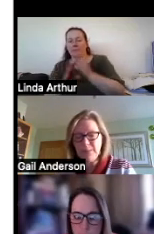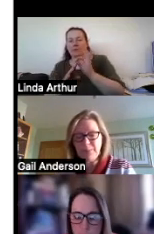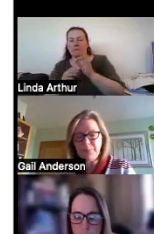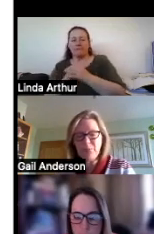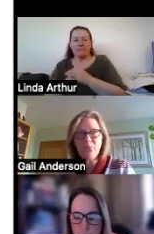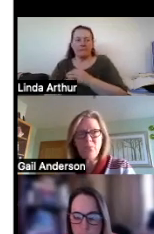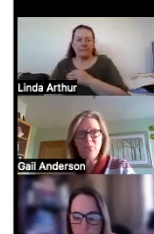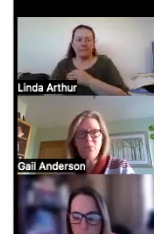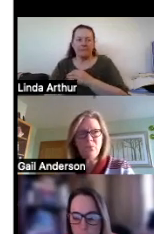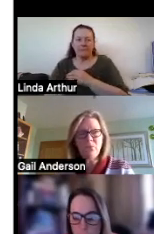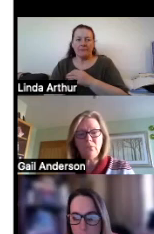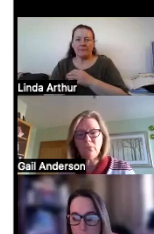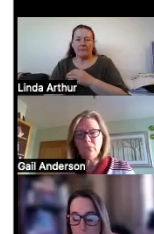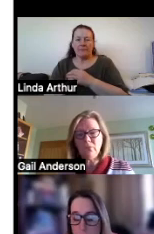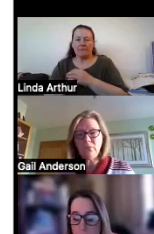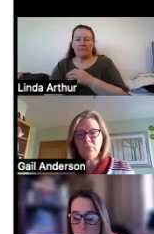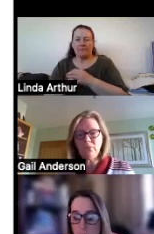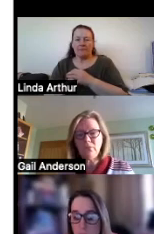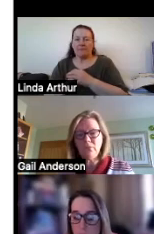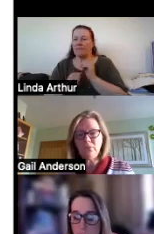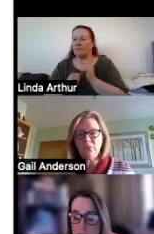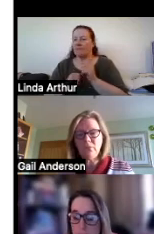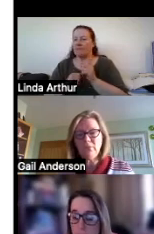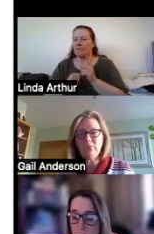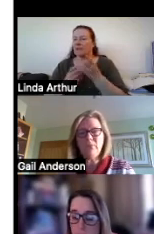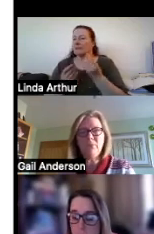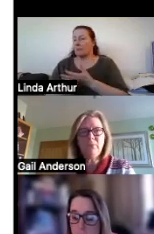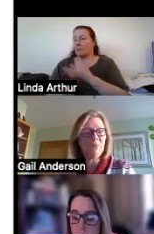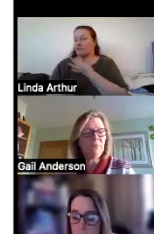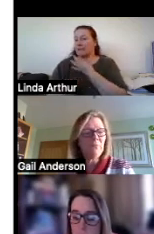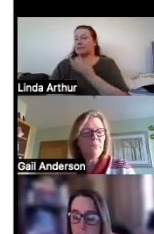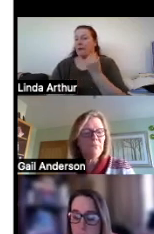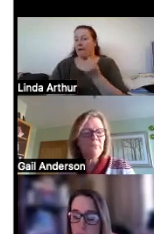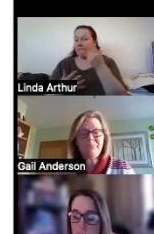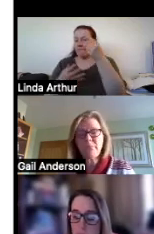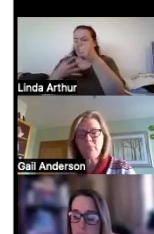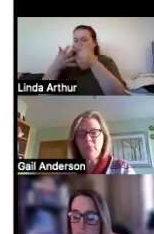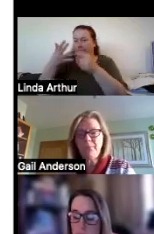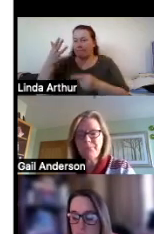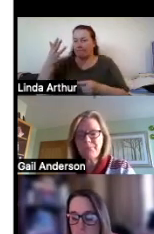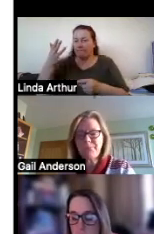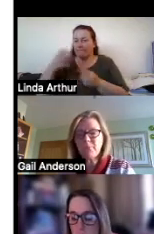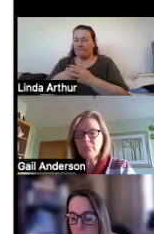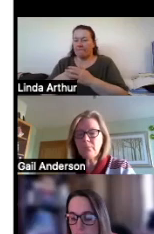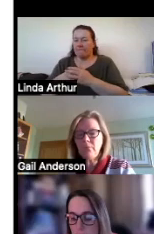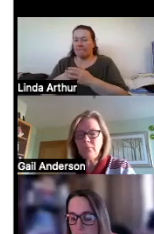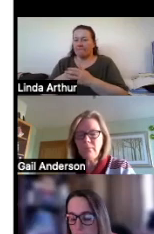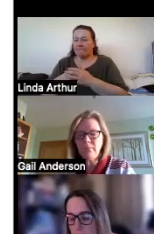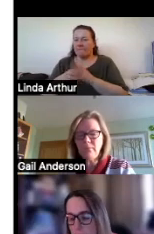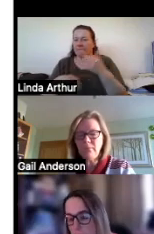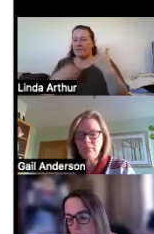Alan. So these are some of the risk factors which would increase your chances of having